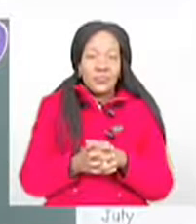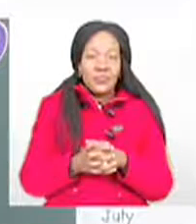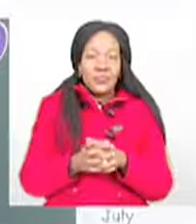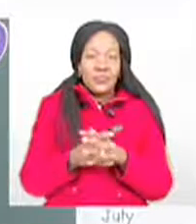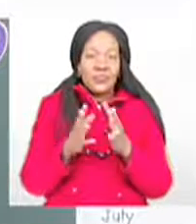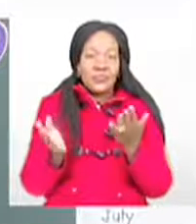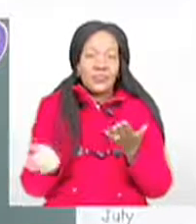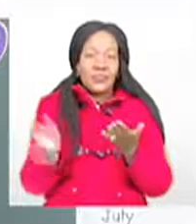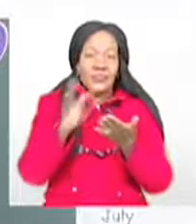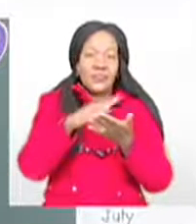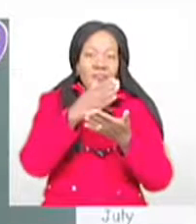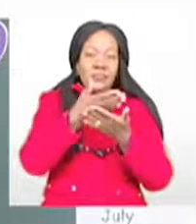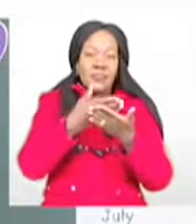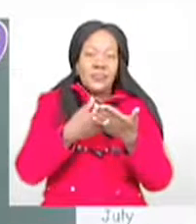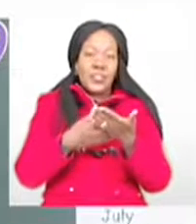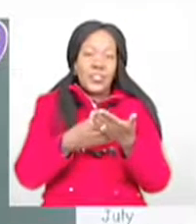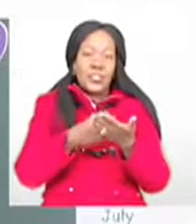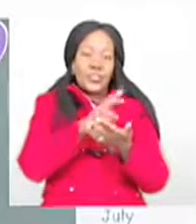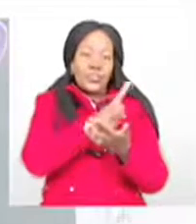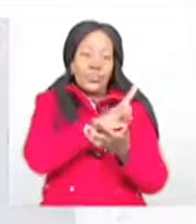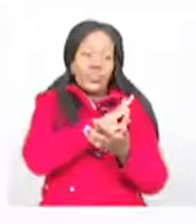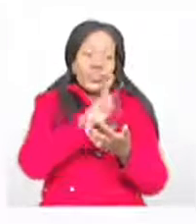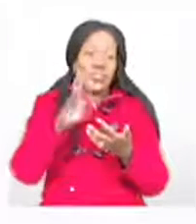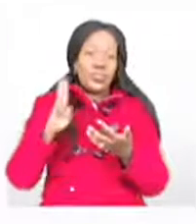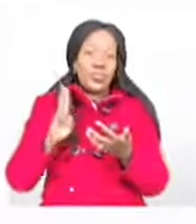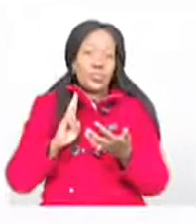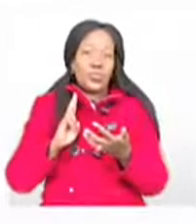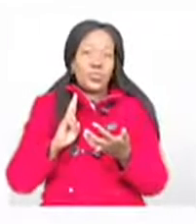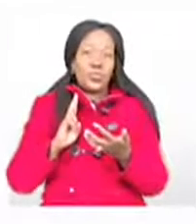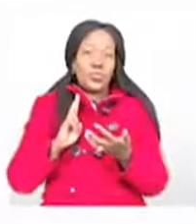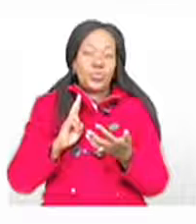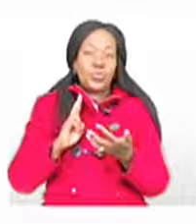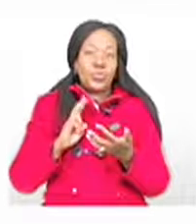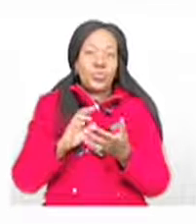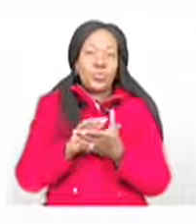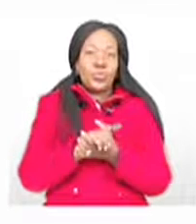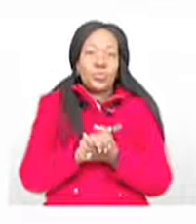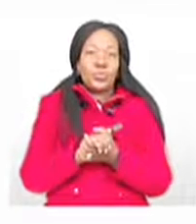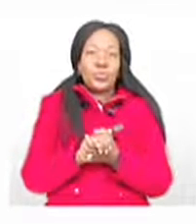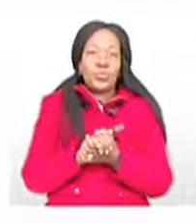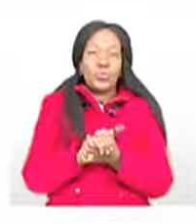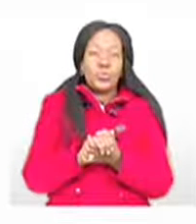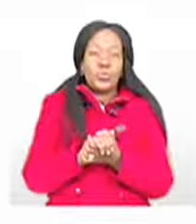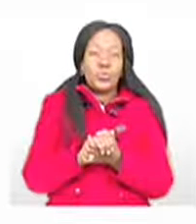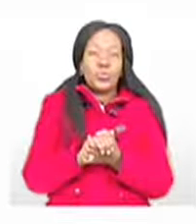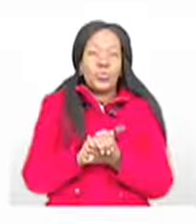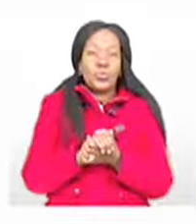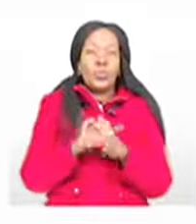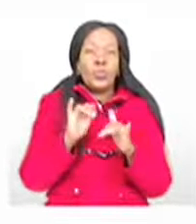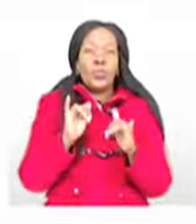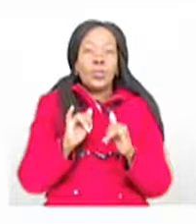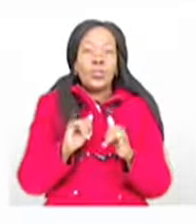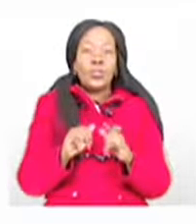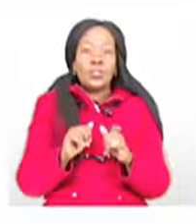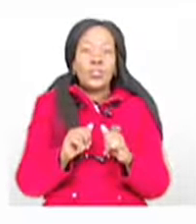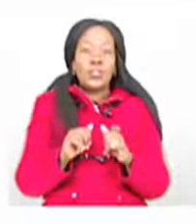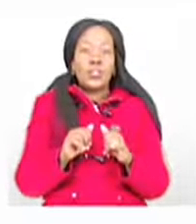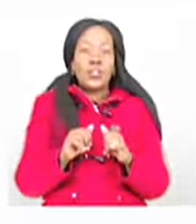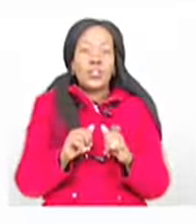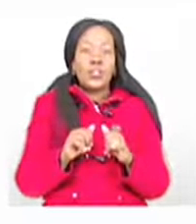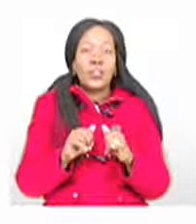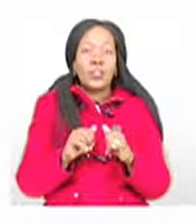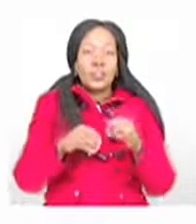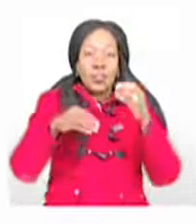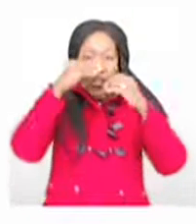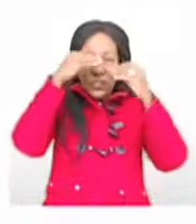Let's turn over to page 22 of our booklet. Today we will learn about